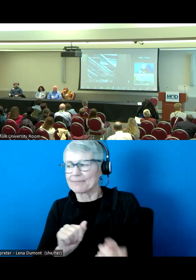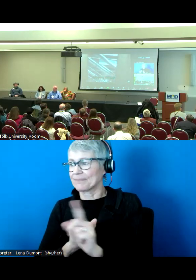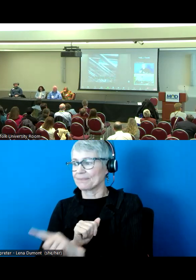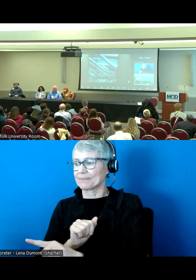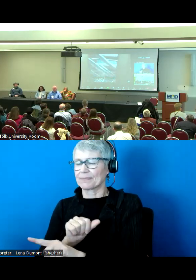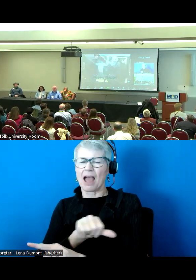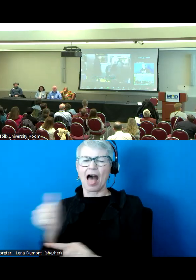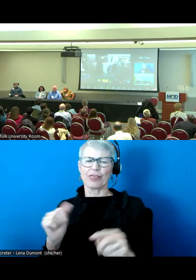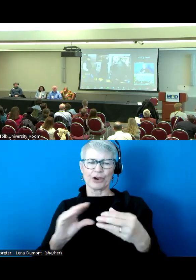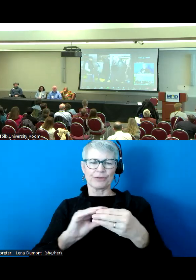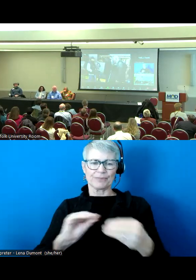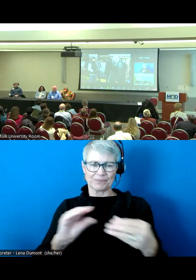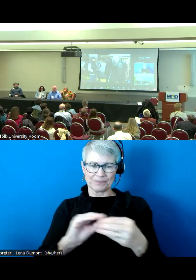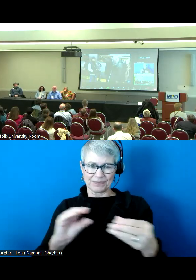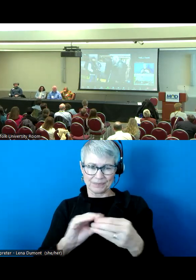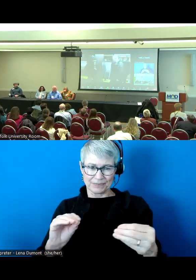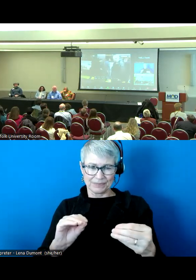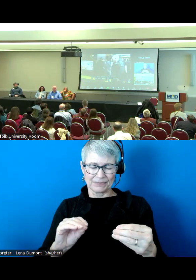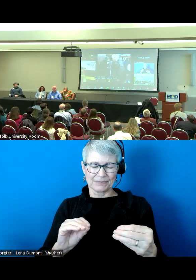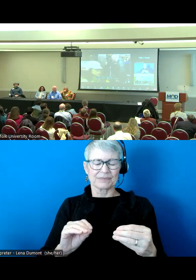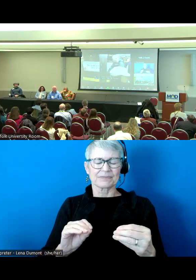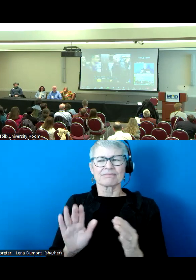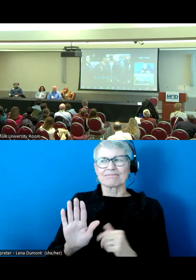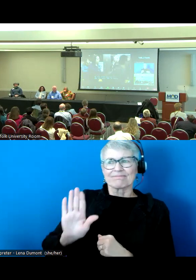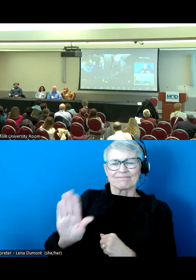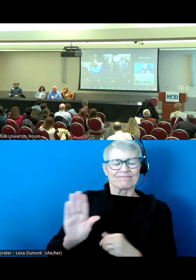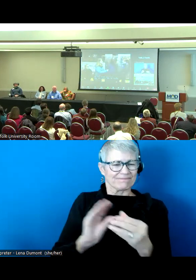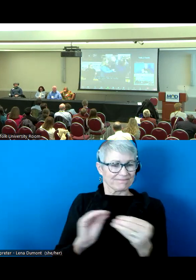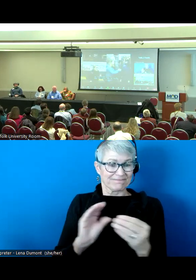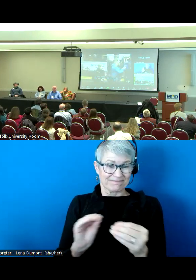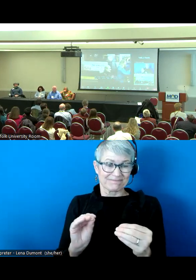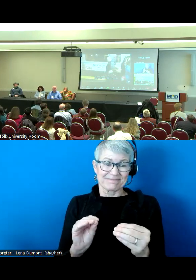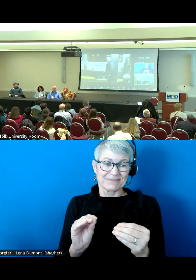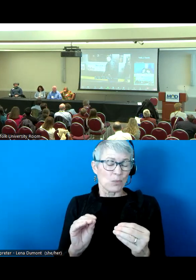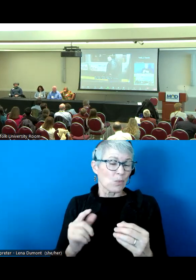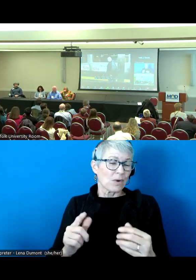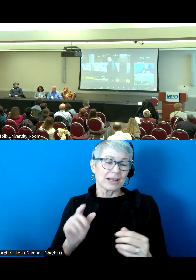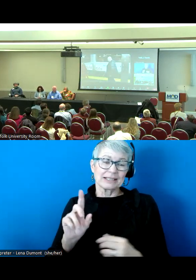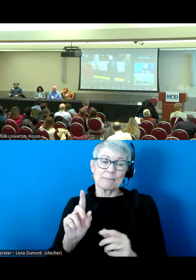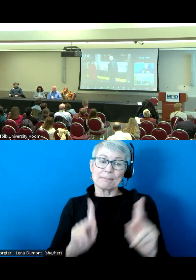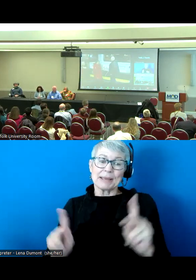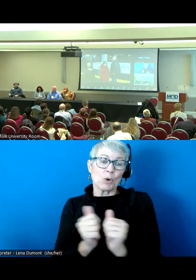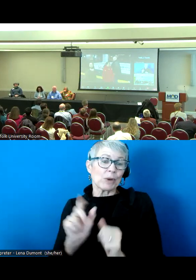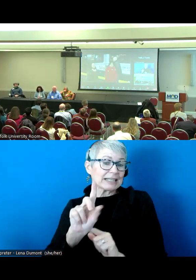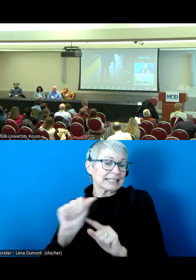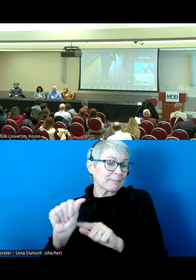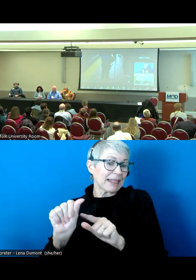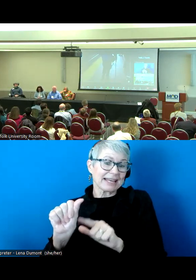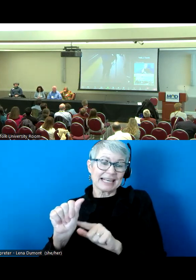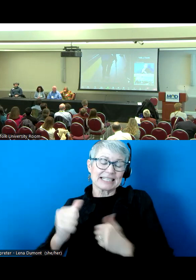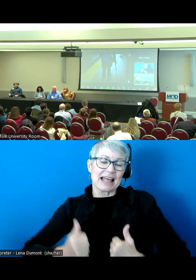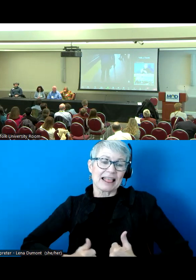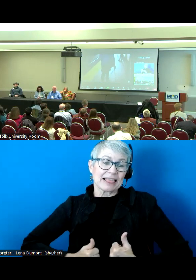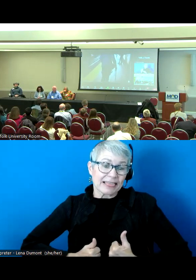lived before. By the time you're age 65, over 50%